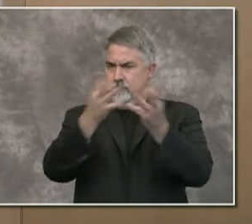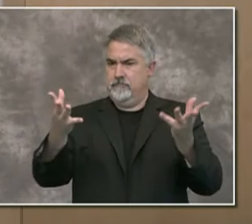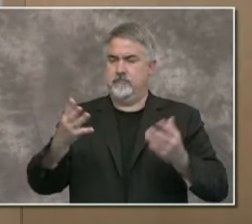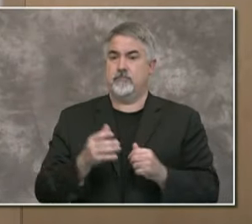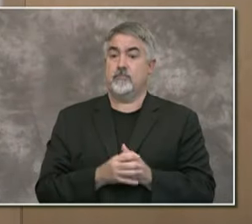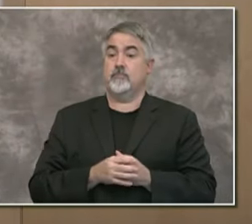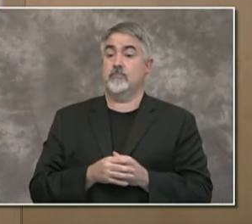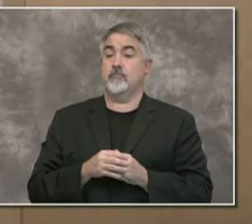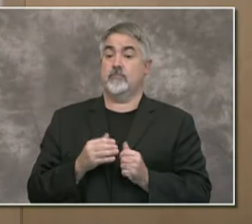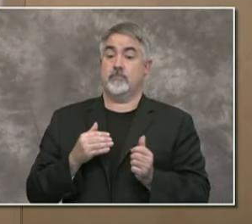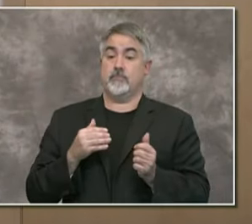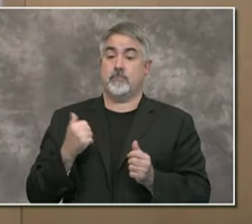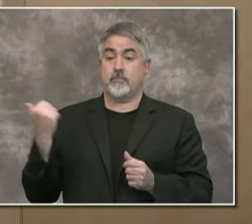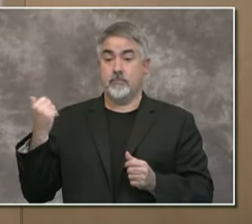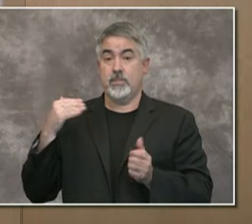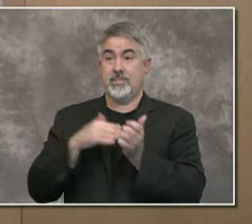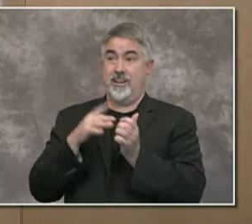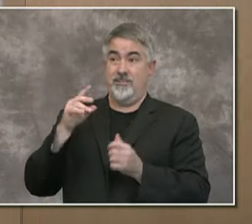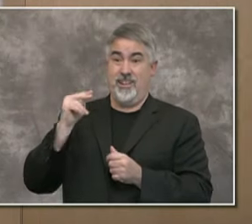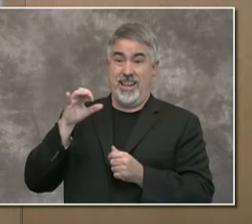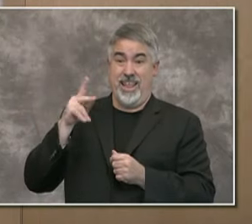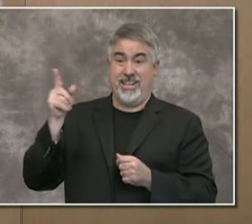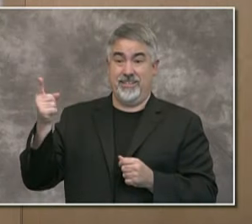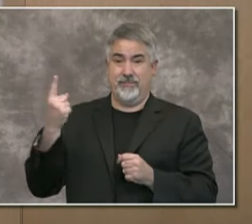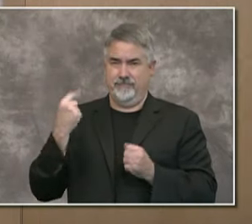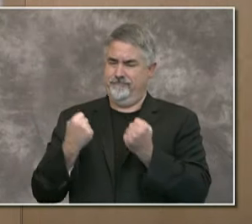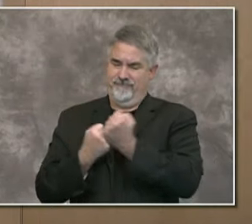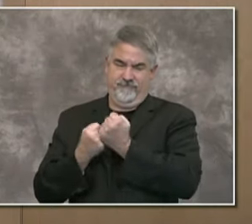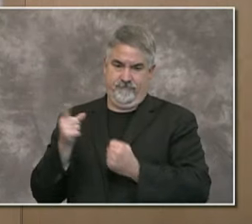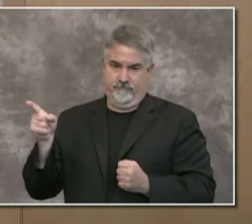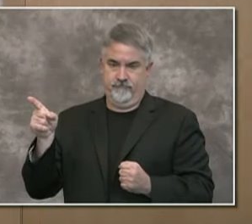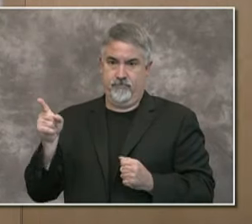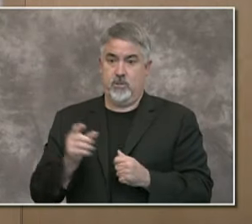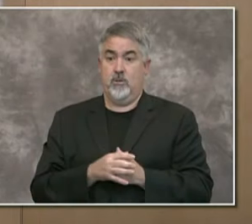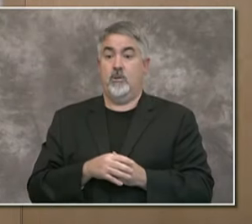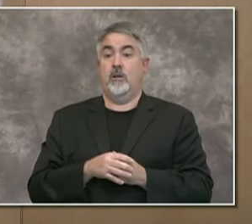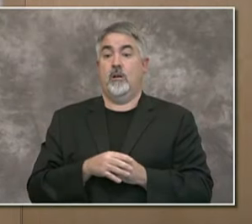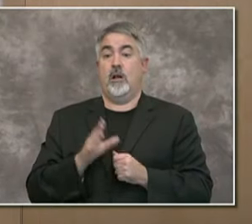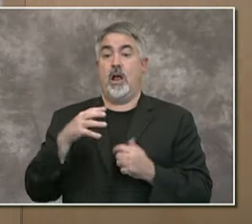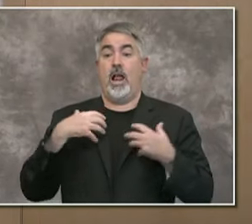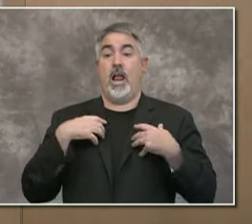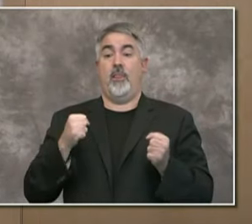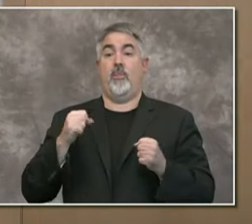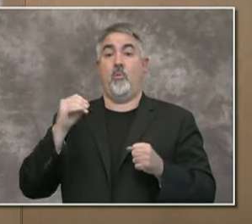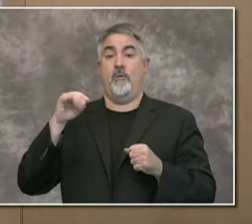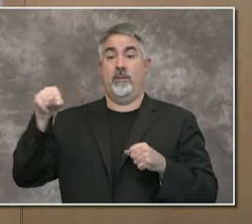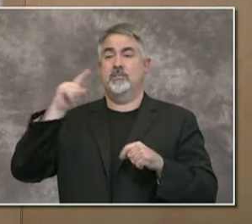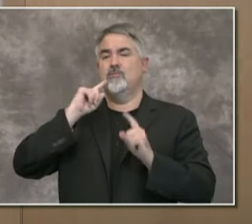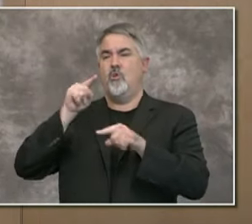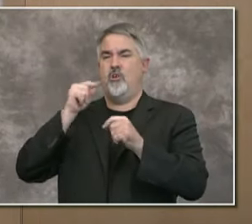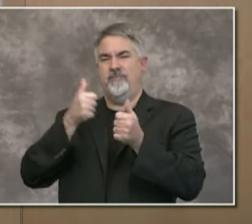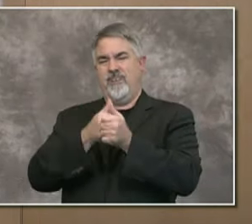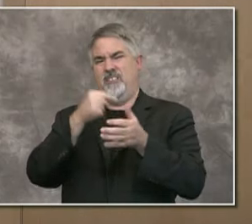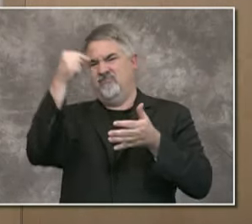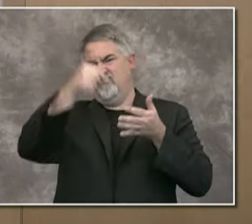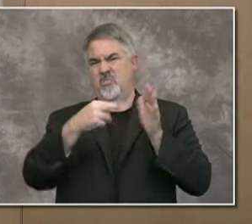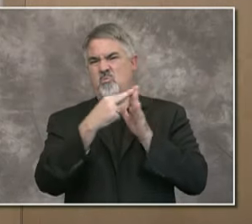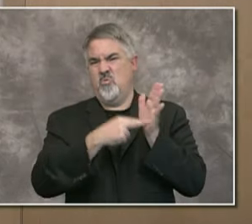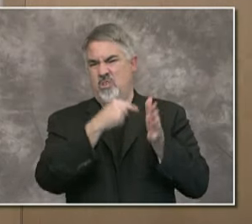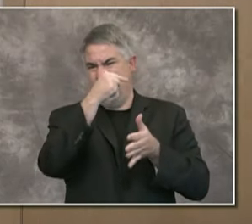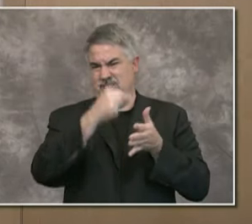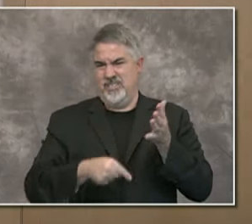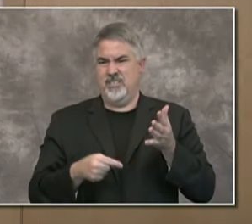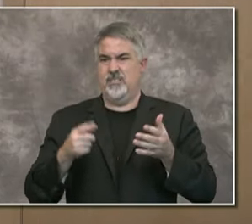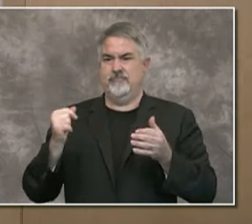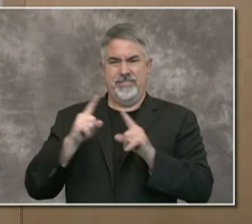stated. All of the health officers' orders have been related to social distancing strategies